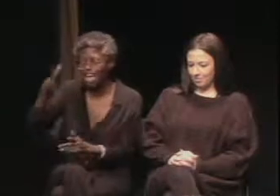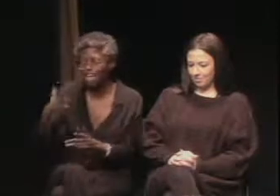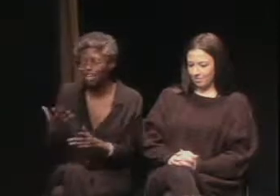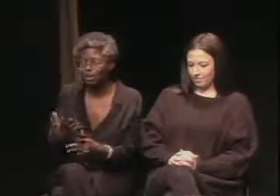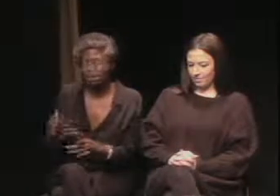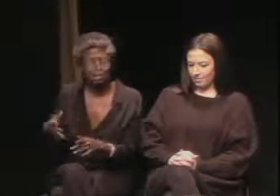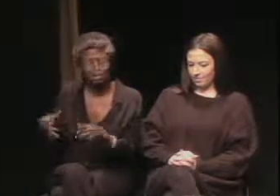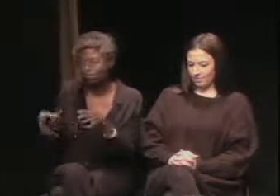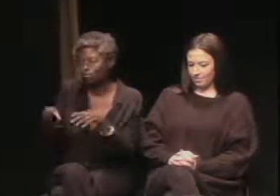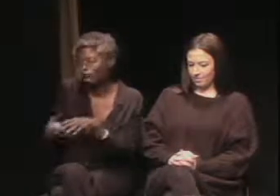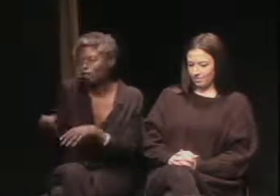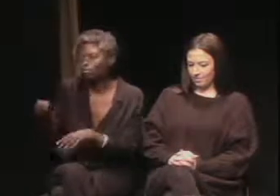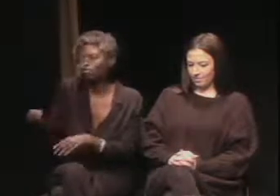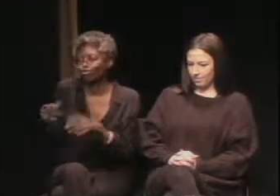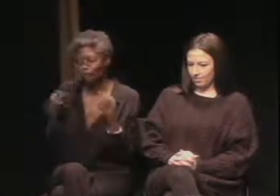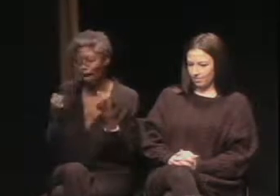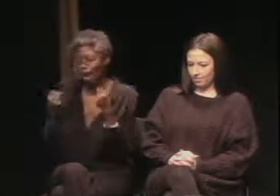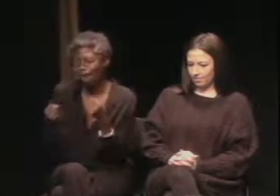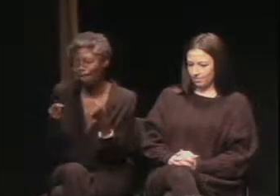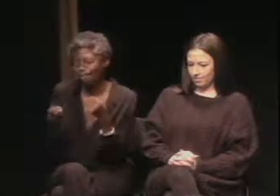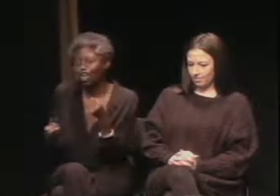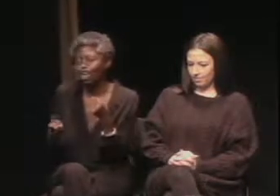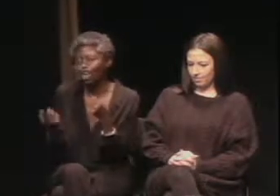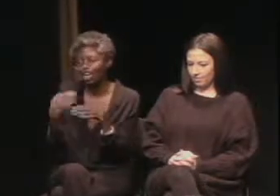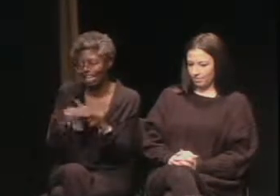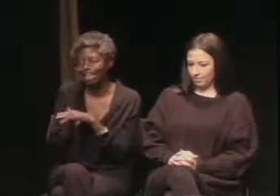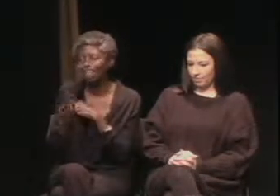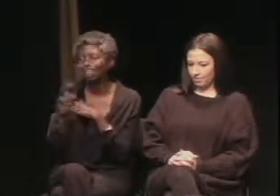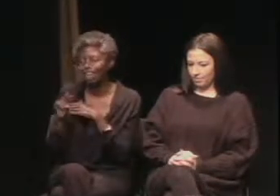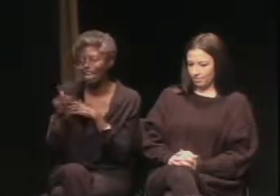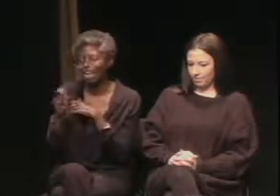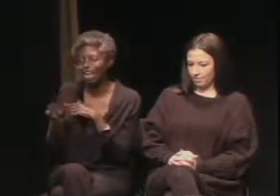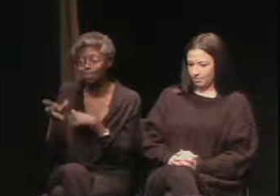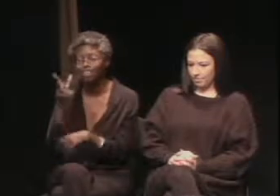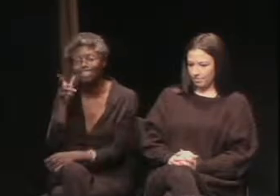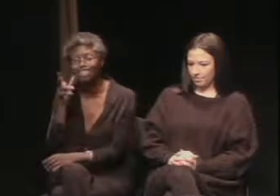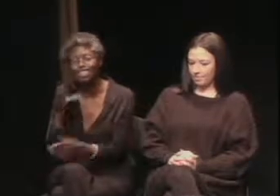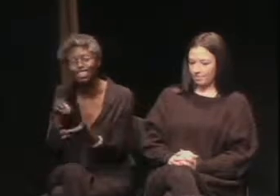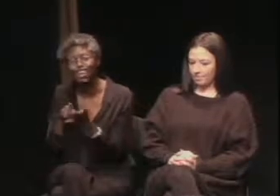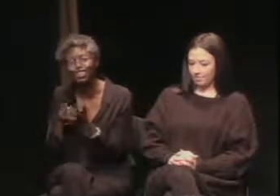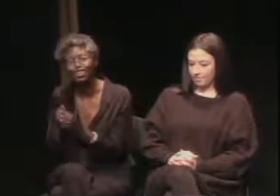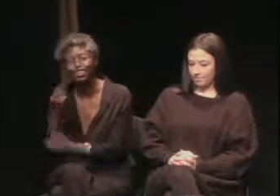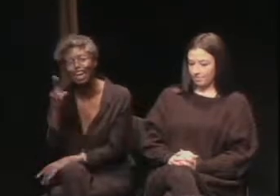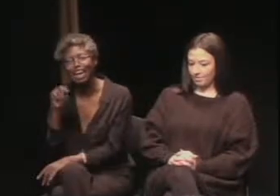van and drive down here, and we would drive around listening to like Dr. Ben Yosef. Yeah.